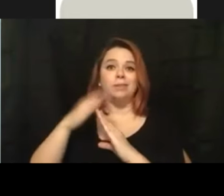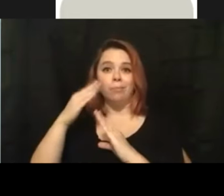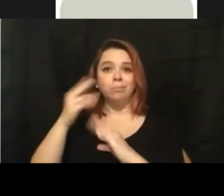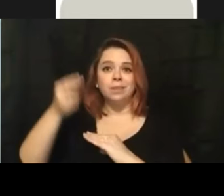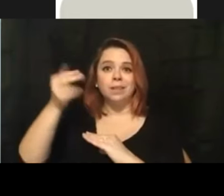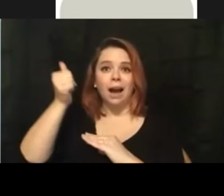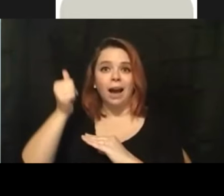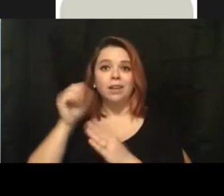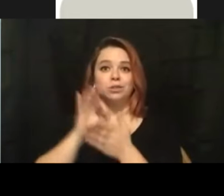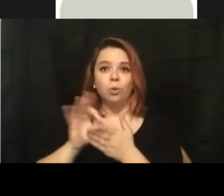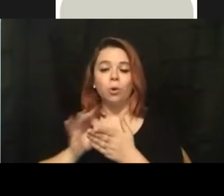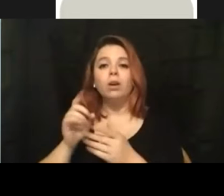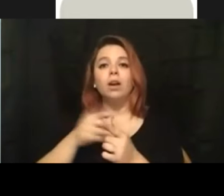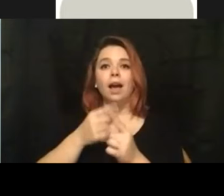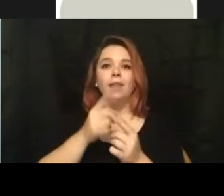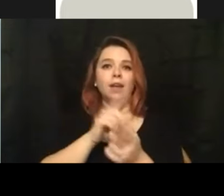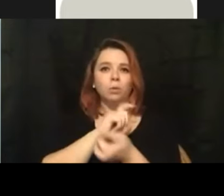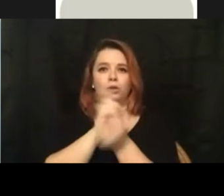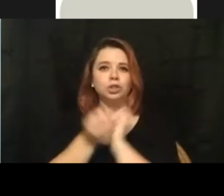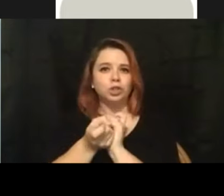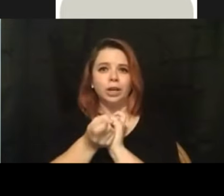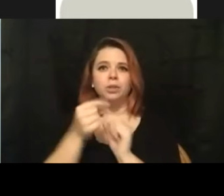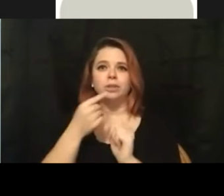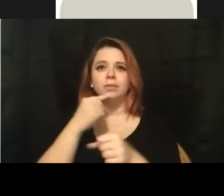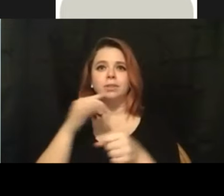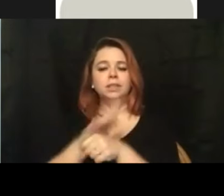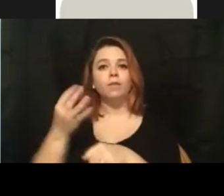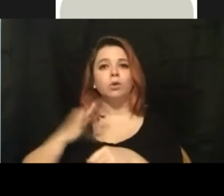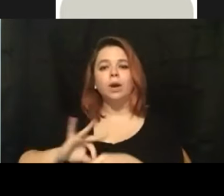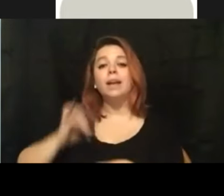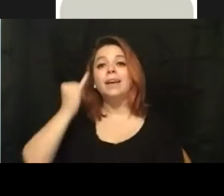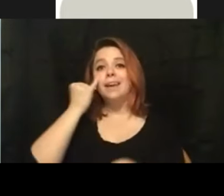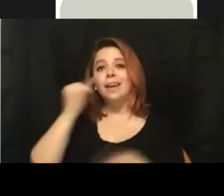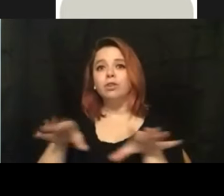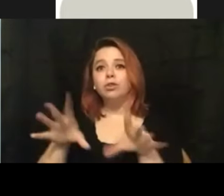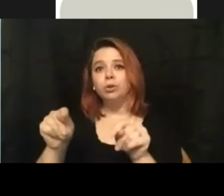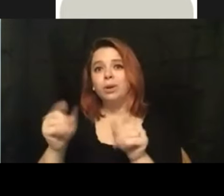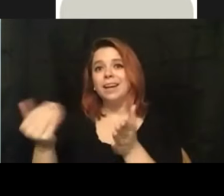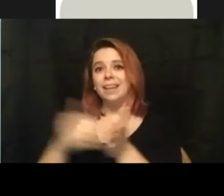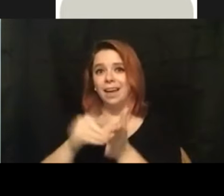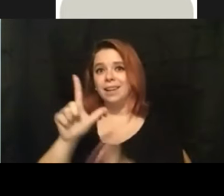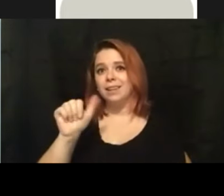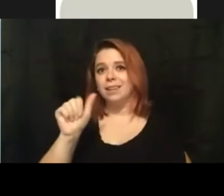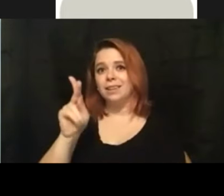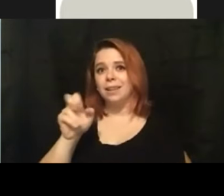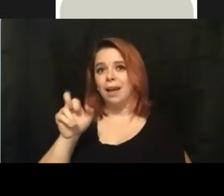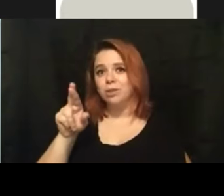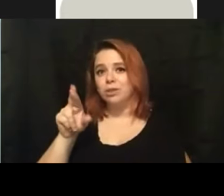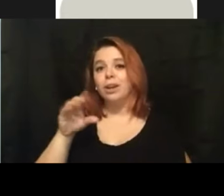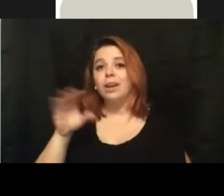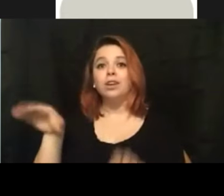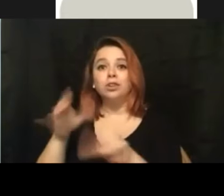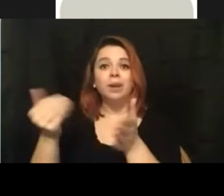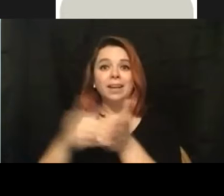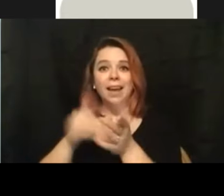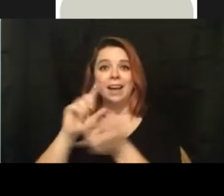full credit. I don't think it should change your score. If you do it again and it does change your score, email me and I'll fix it.